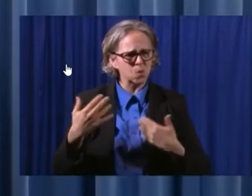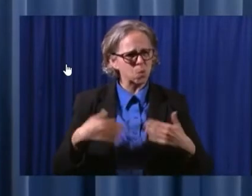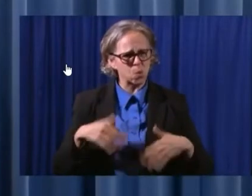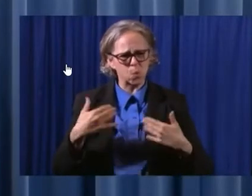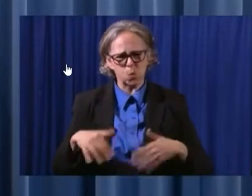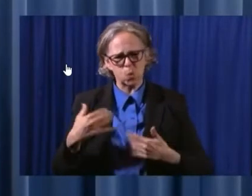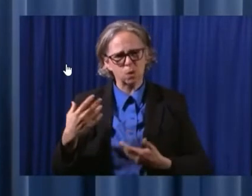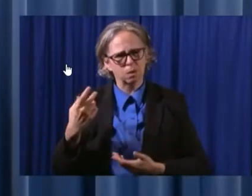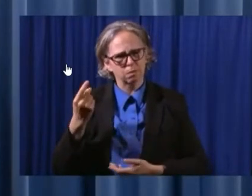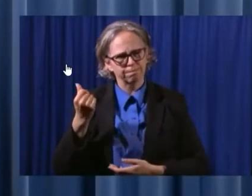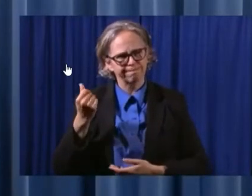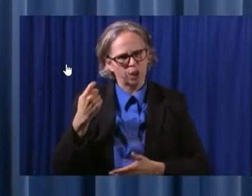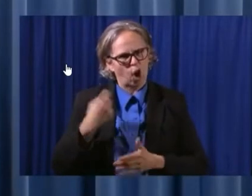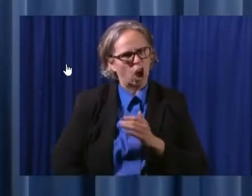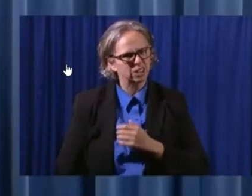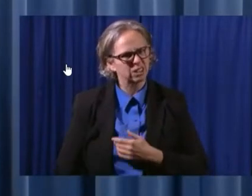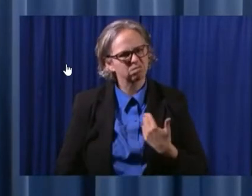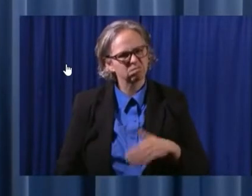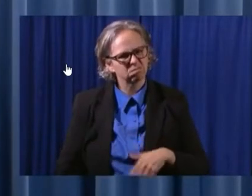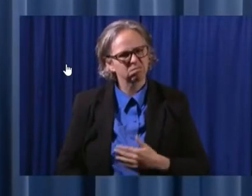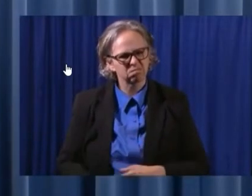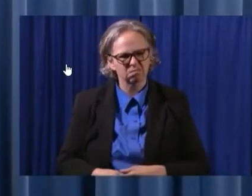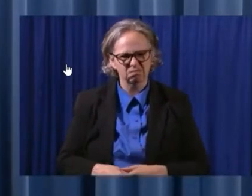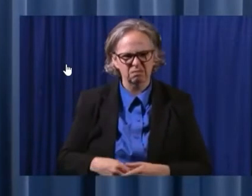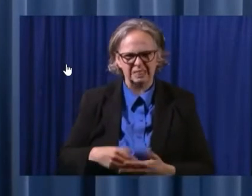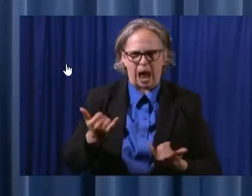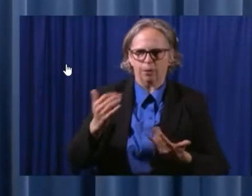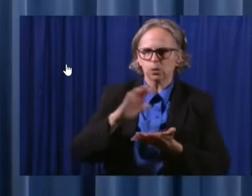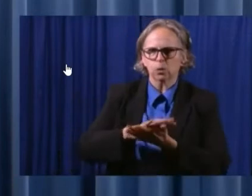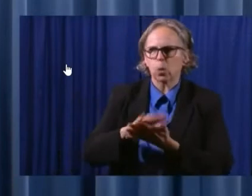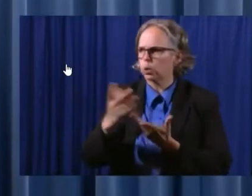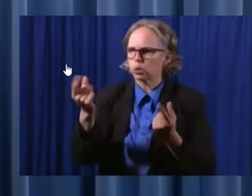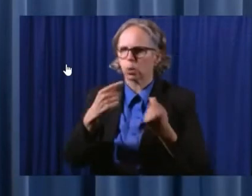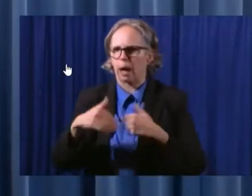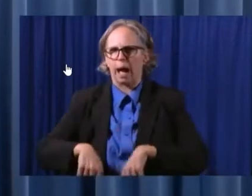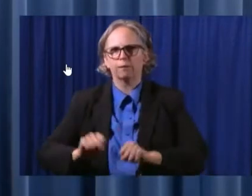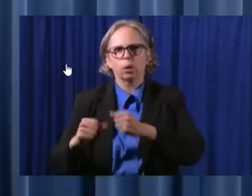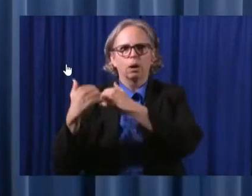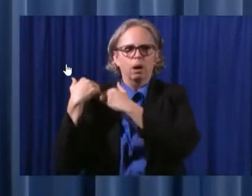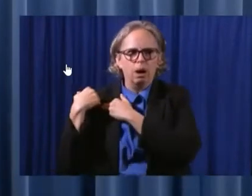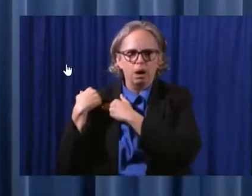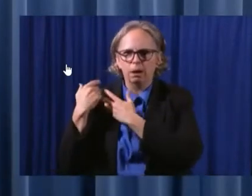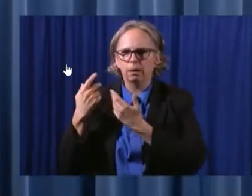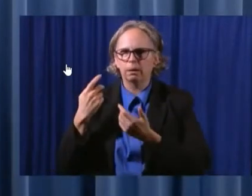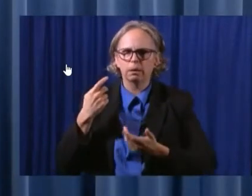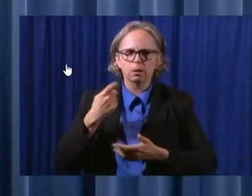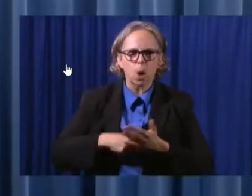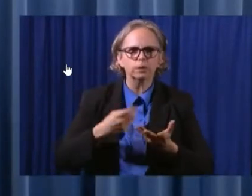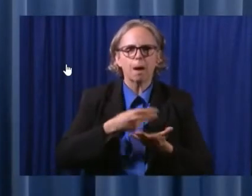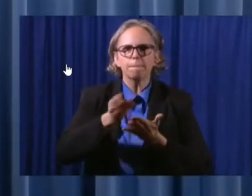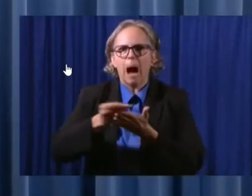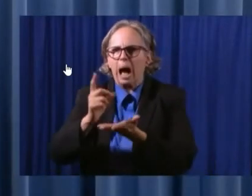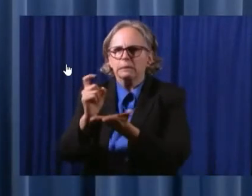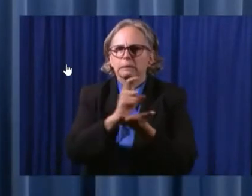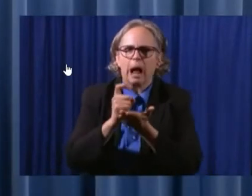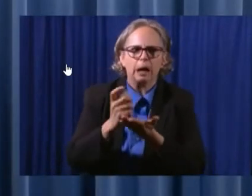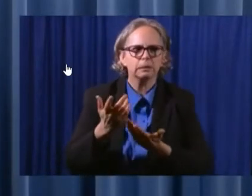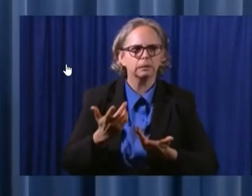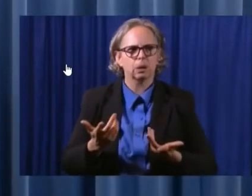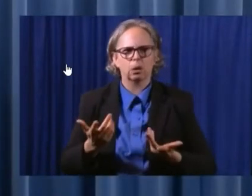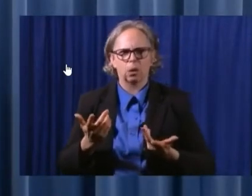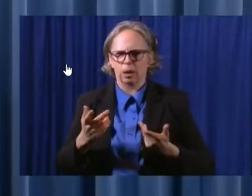themselves, the schools, responsible for. Buying sanitizer, making alterations.